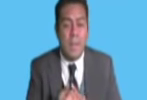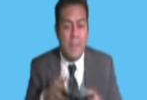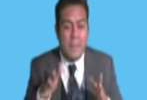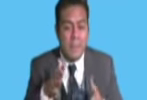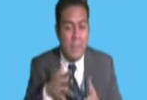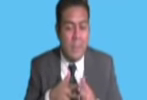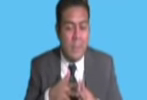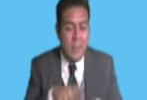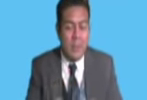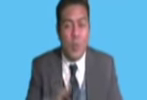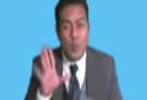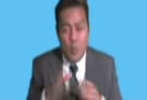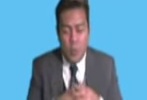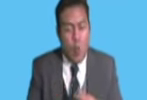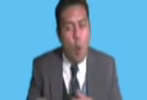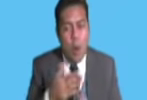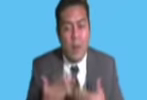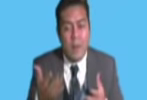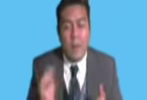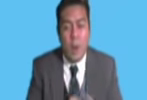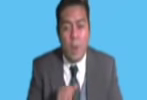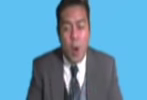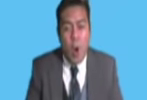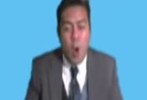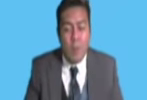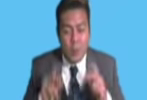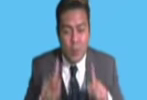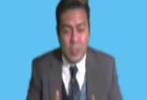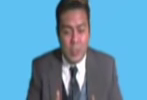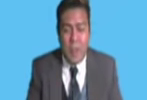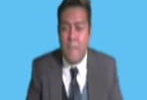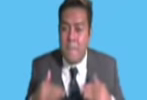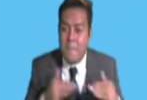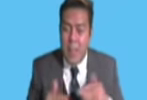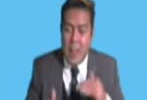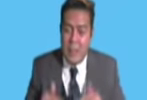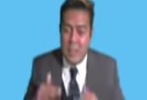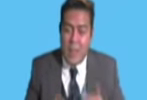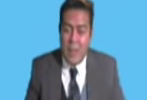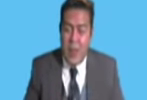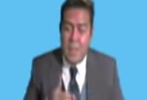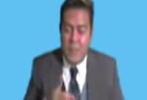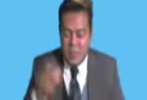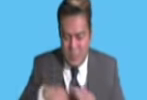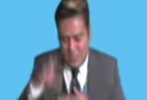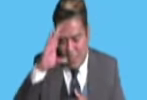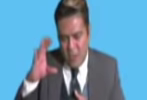marginalized groups, are all given opportunities so that there is balanced development in our country.